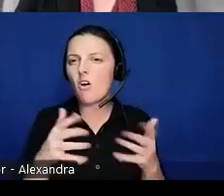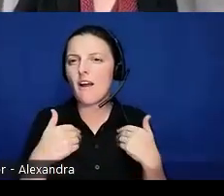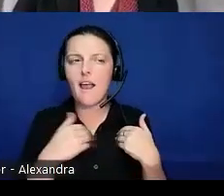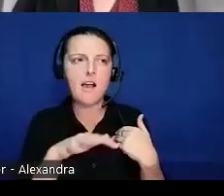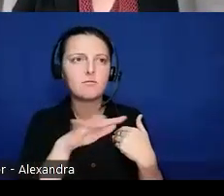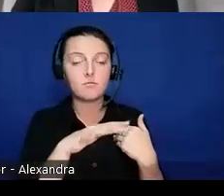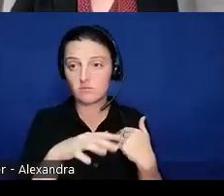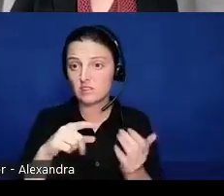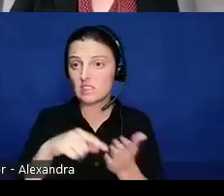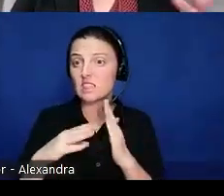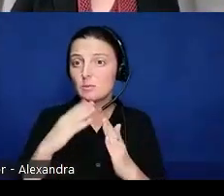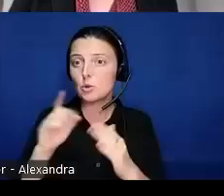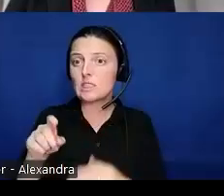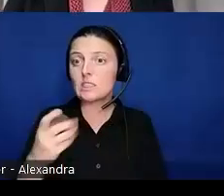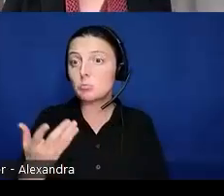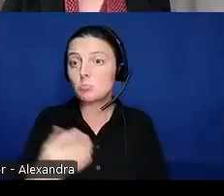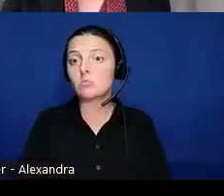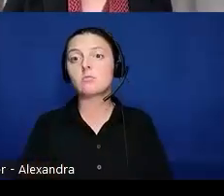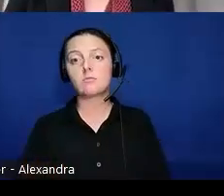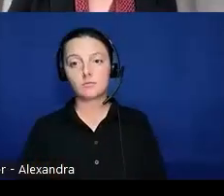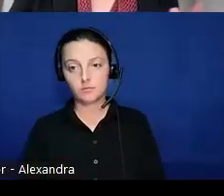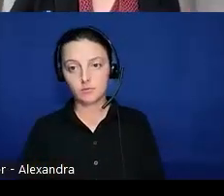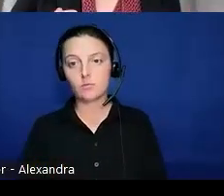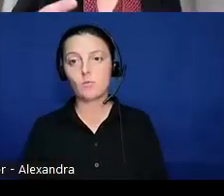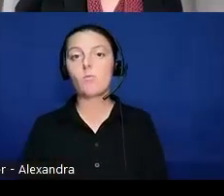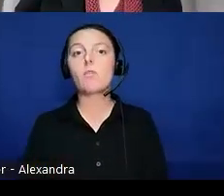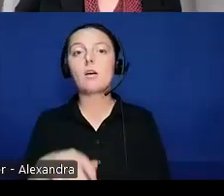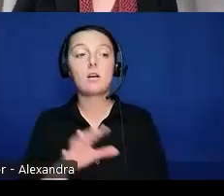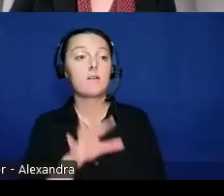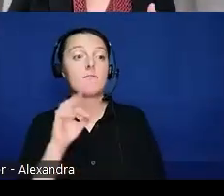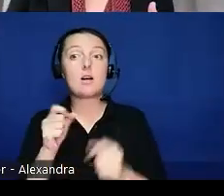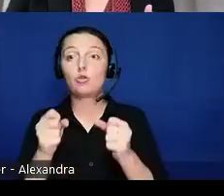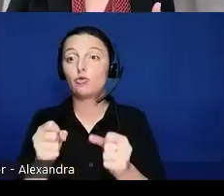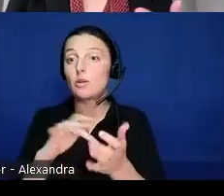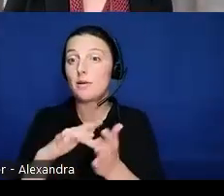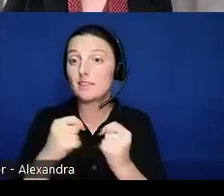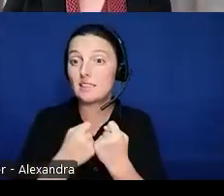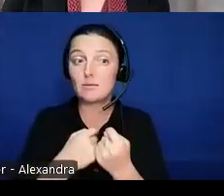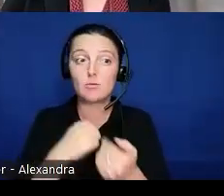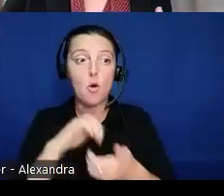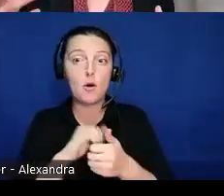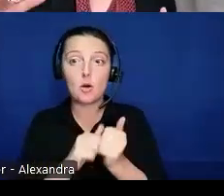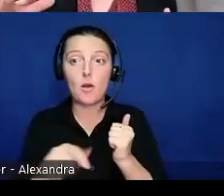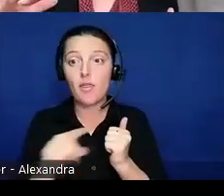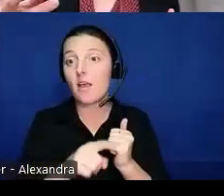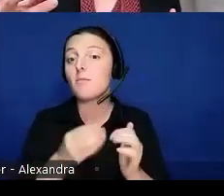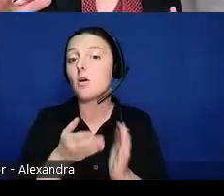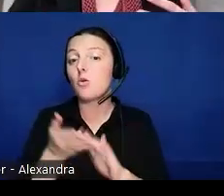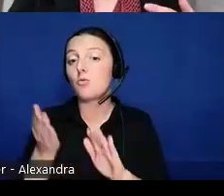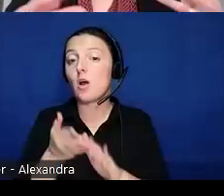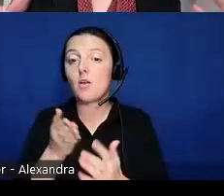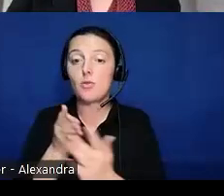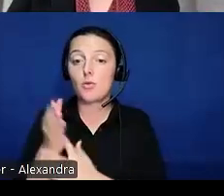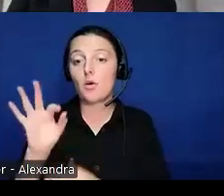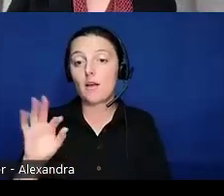has. Found out that there's a street medicine team, so was able to partner with them. They're run out of an FQHC. Was able